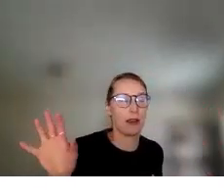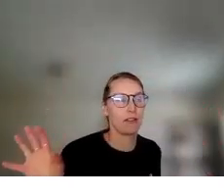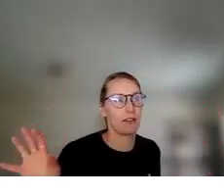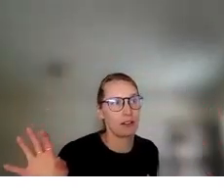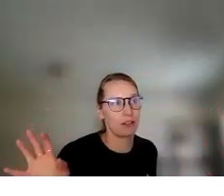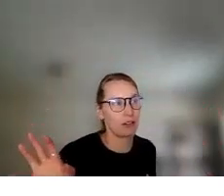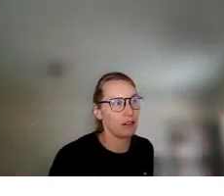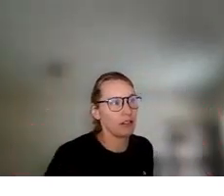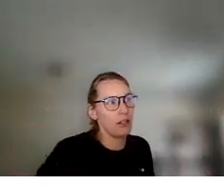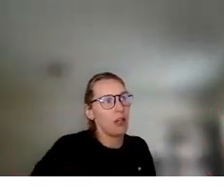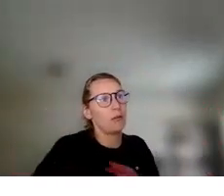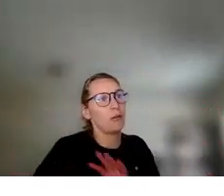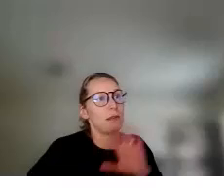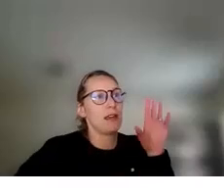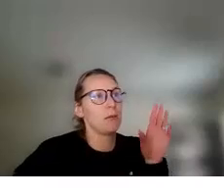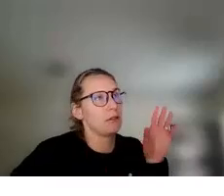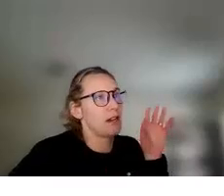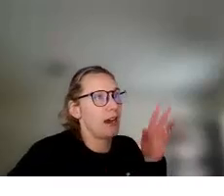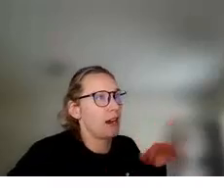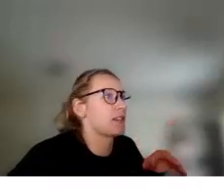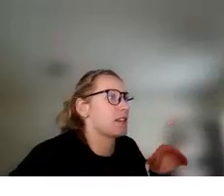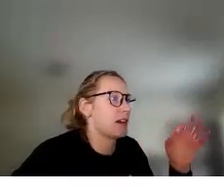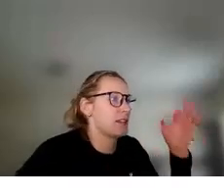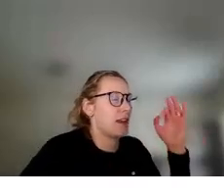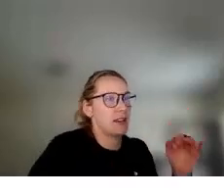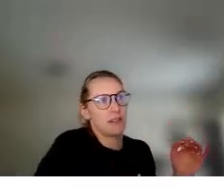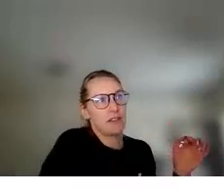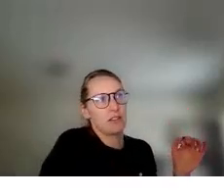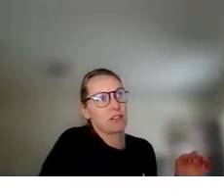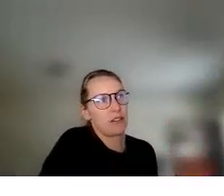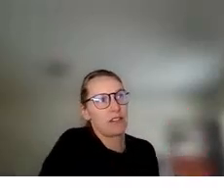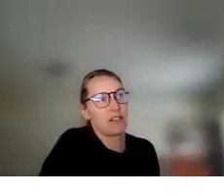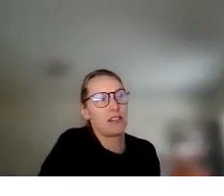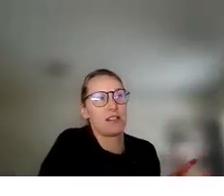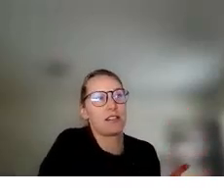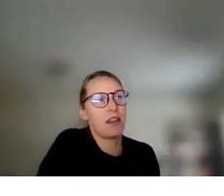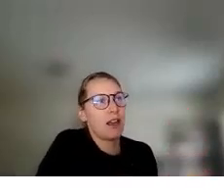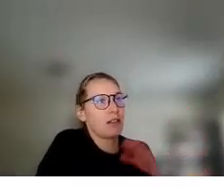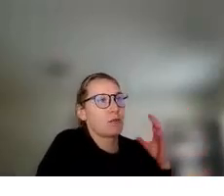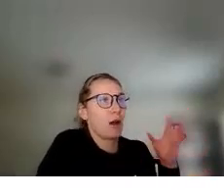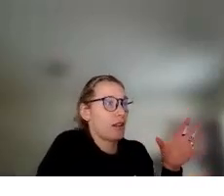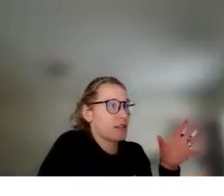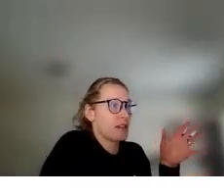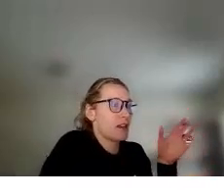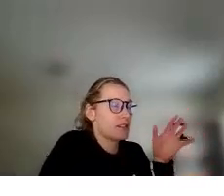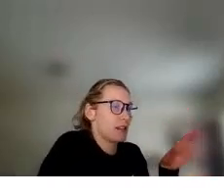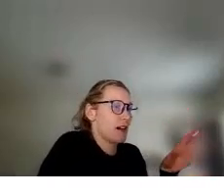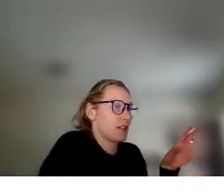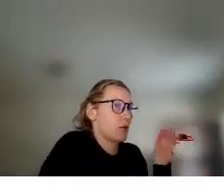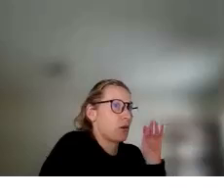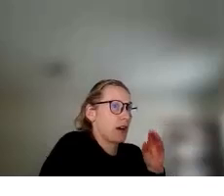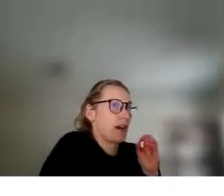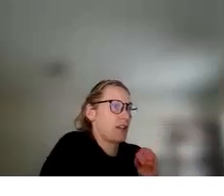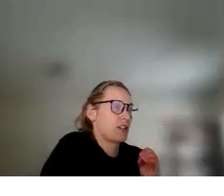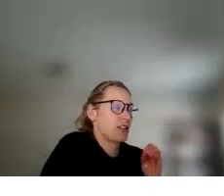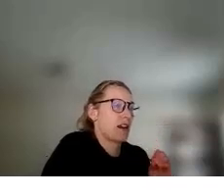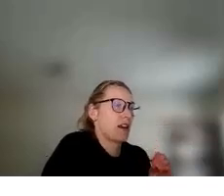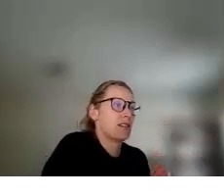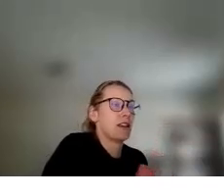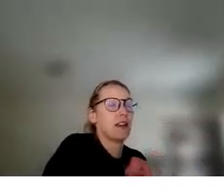regardless of the waiver that they're on, will be able to access any of these services as well as CDOS